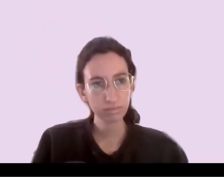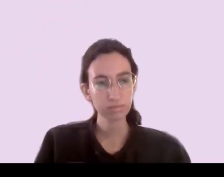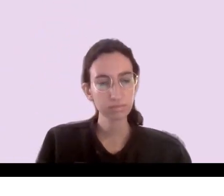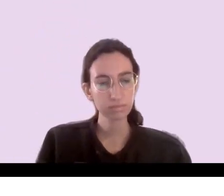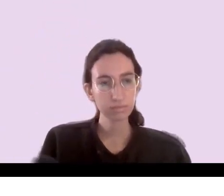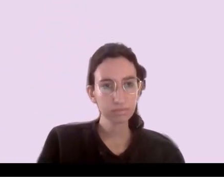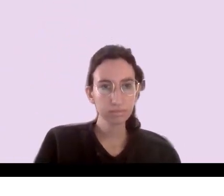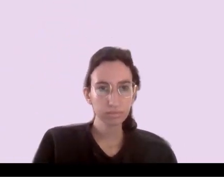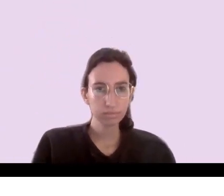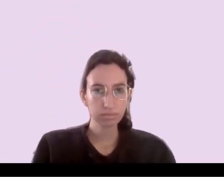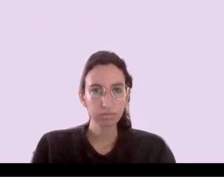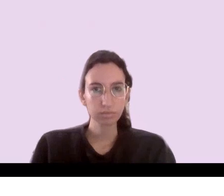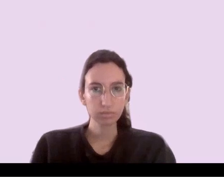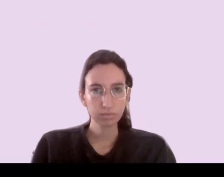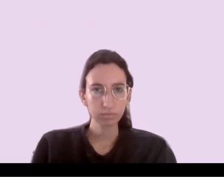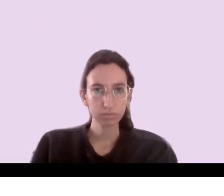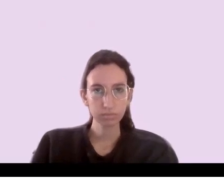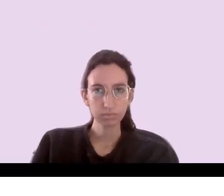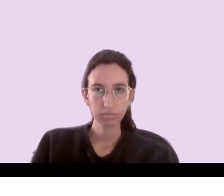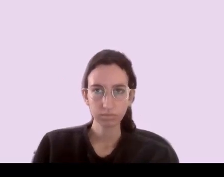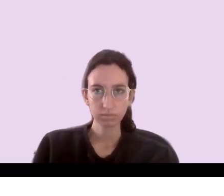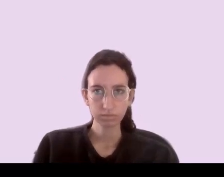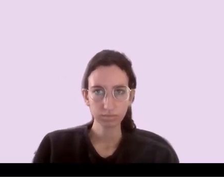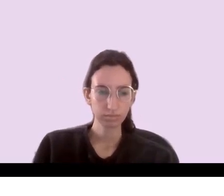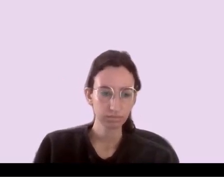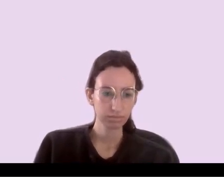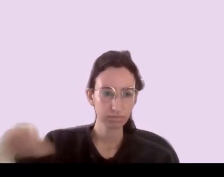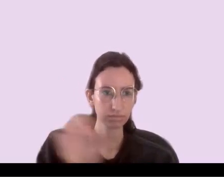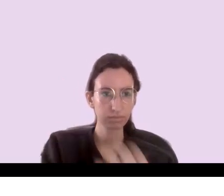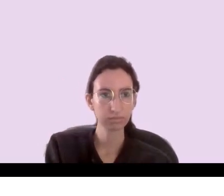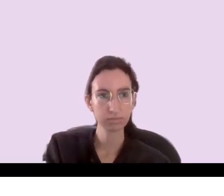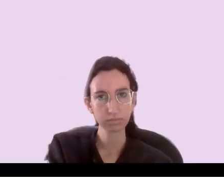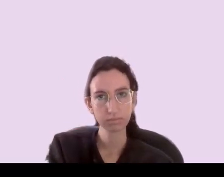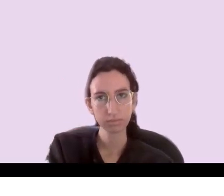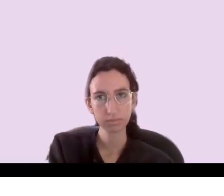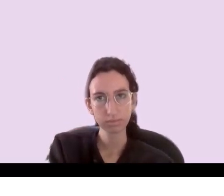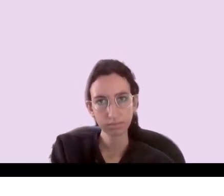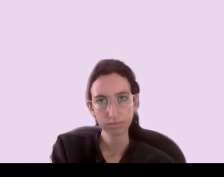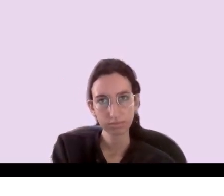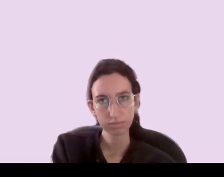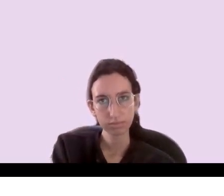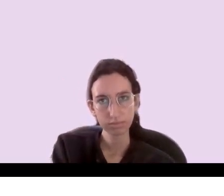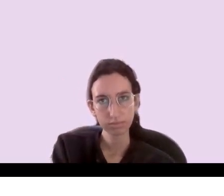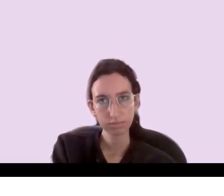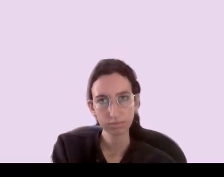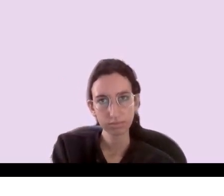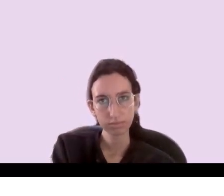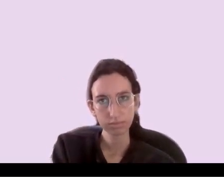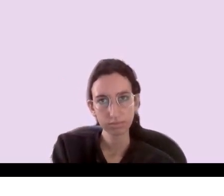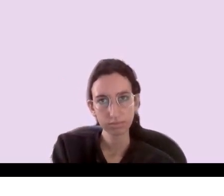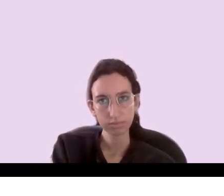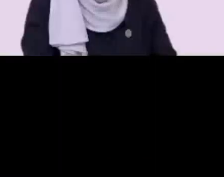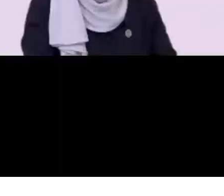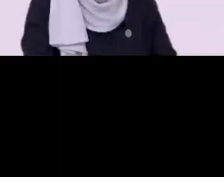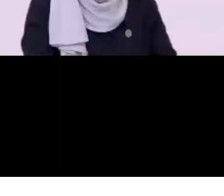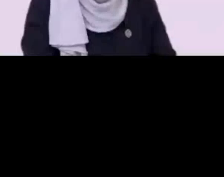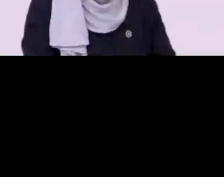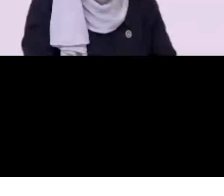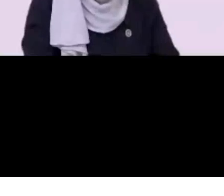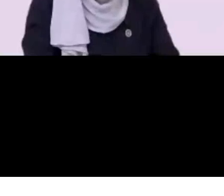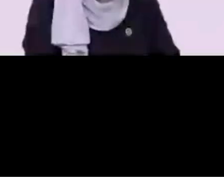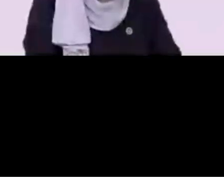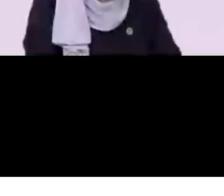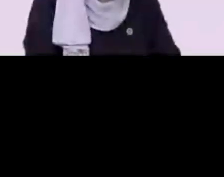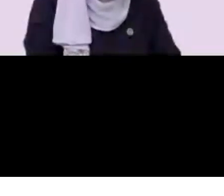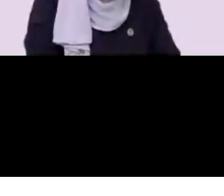my message to men would be, yeah, be aware that there are women that want to